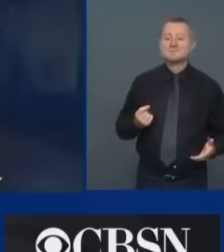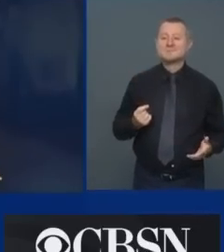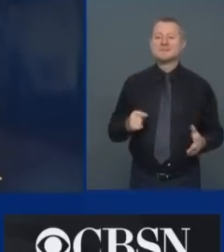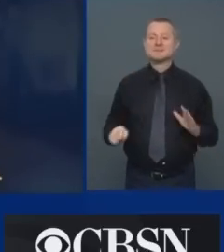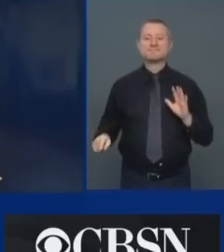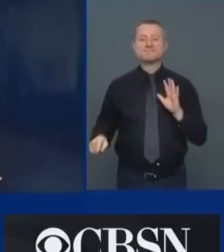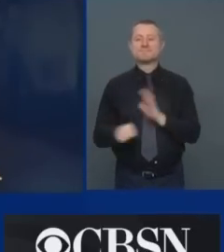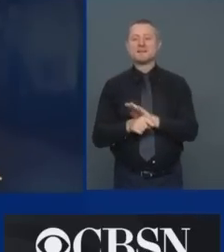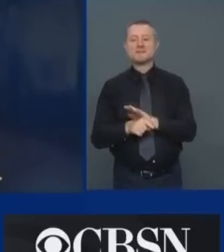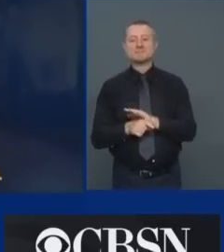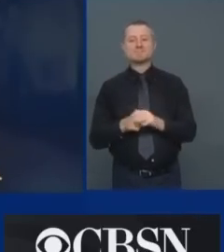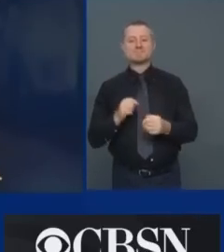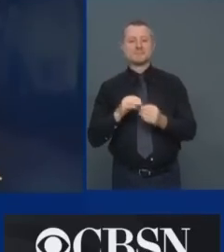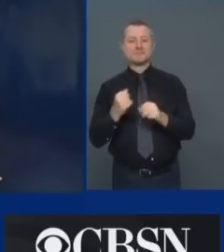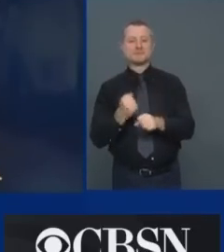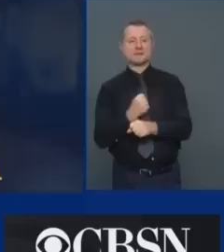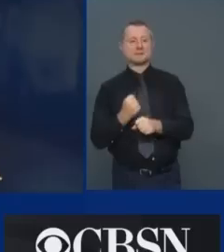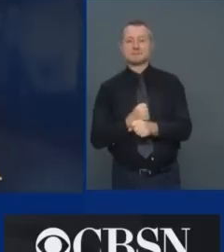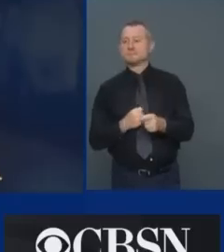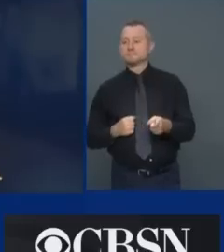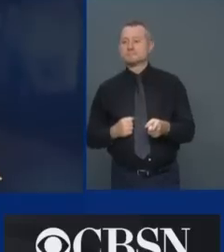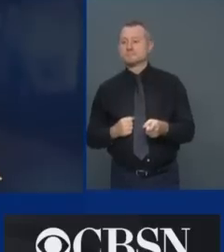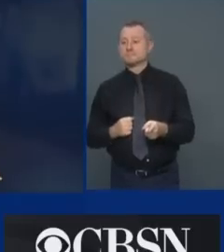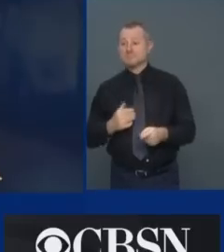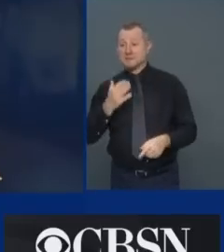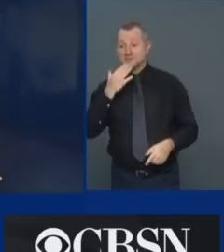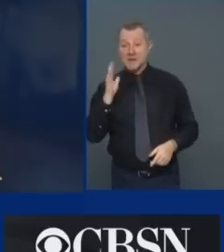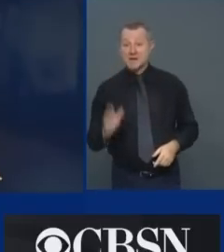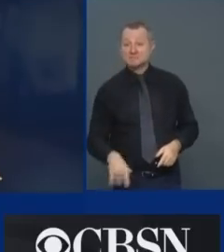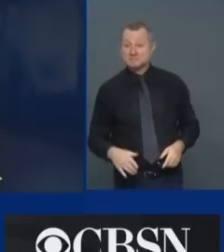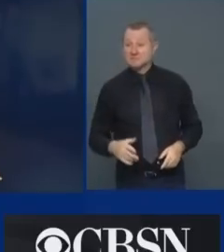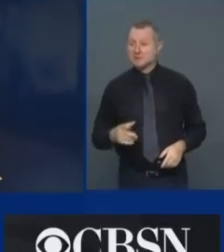it's bad, and people are dying.